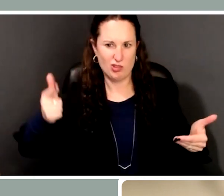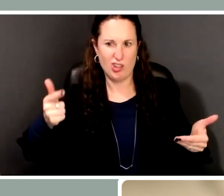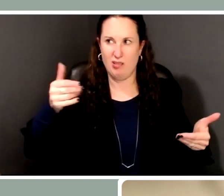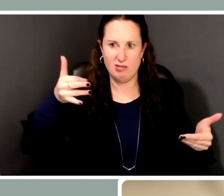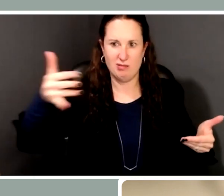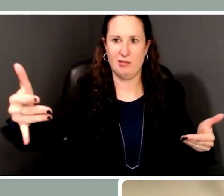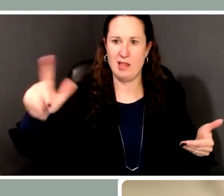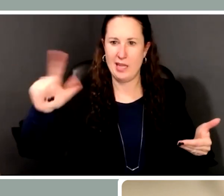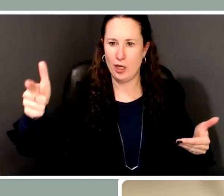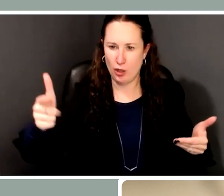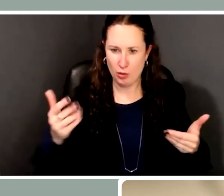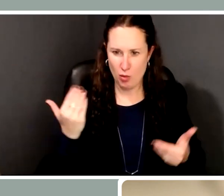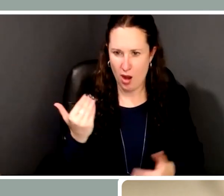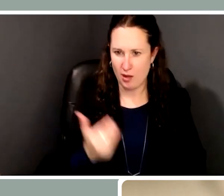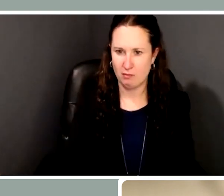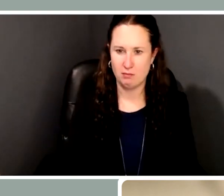So